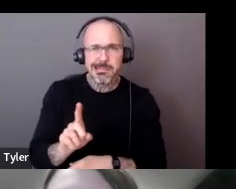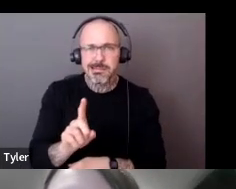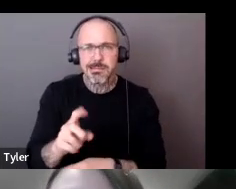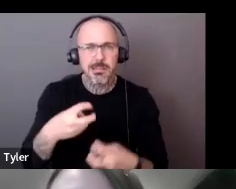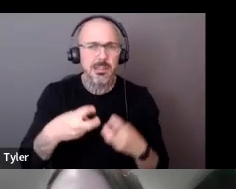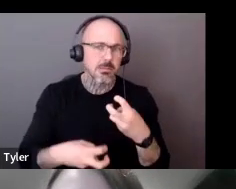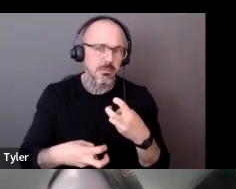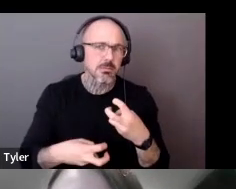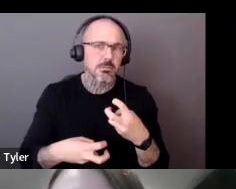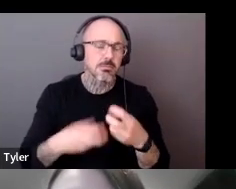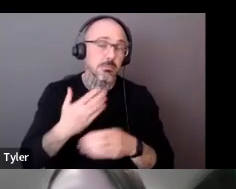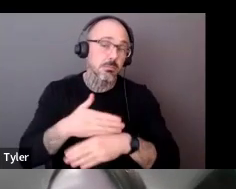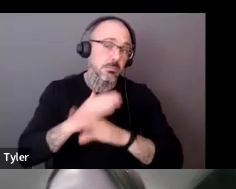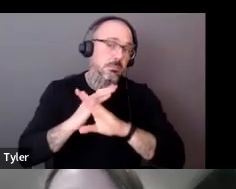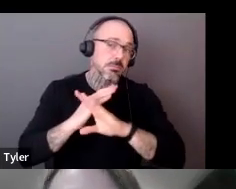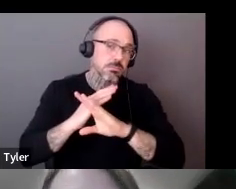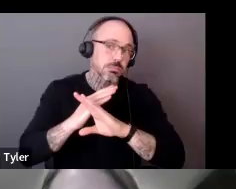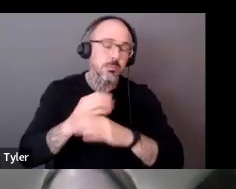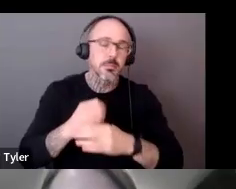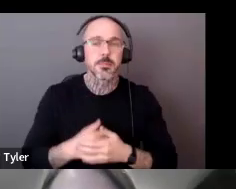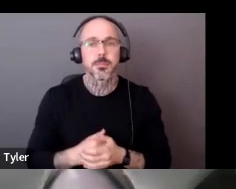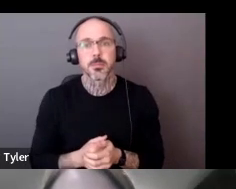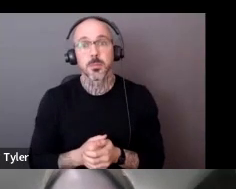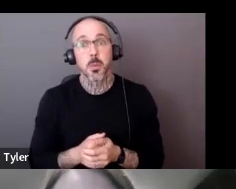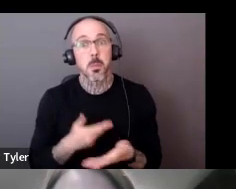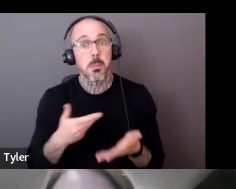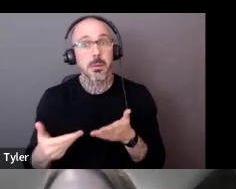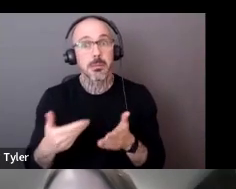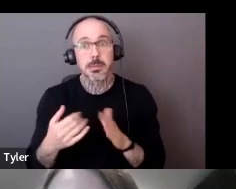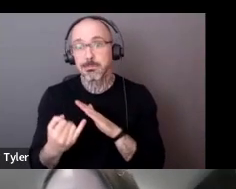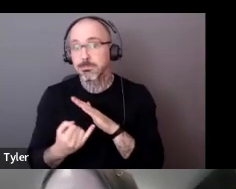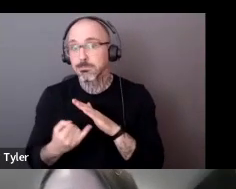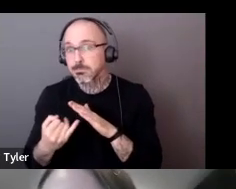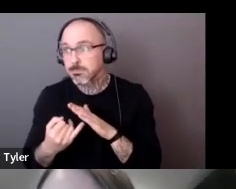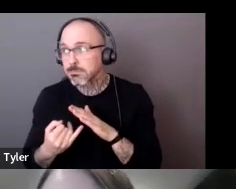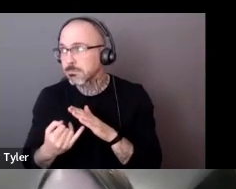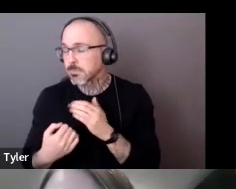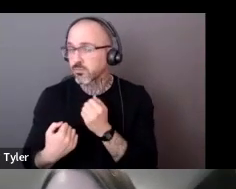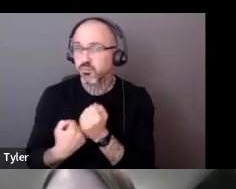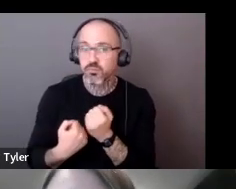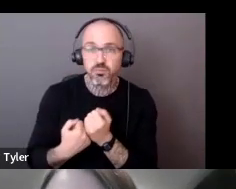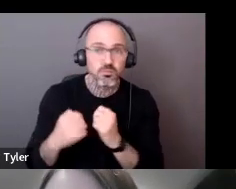other people or lack of support can be a barrier.